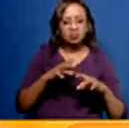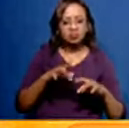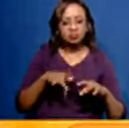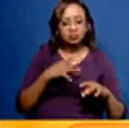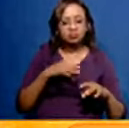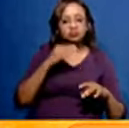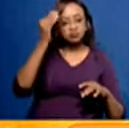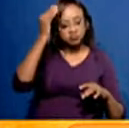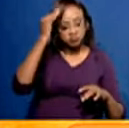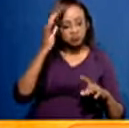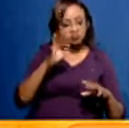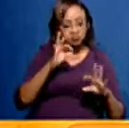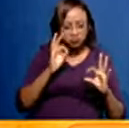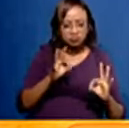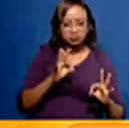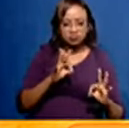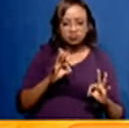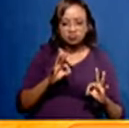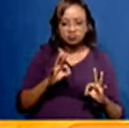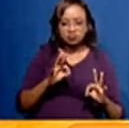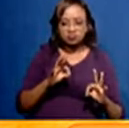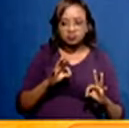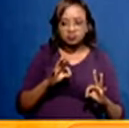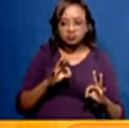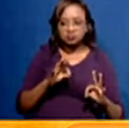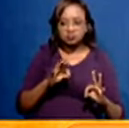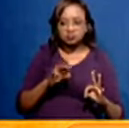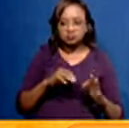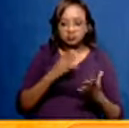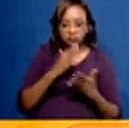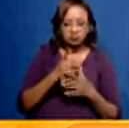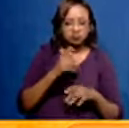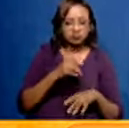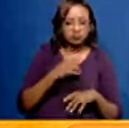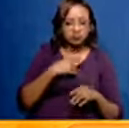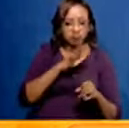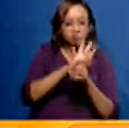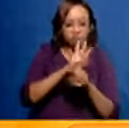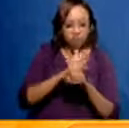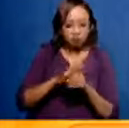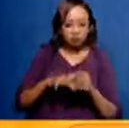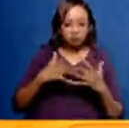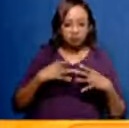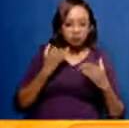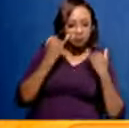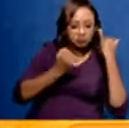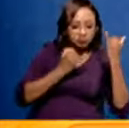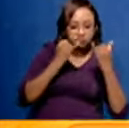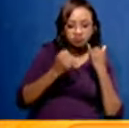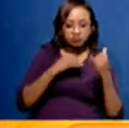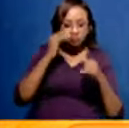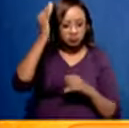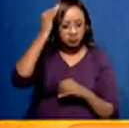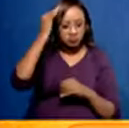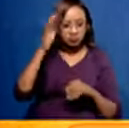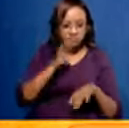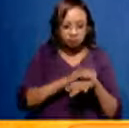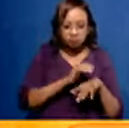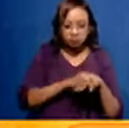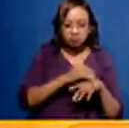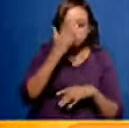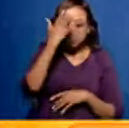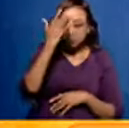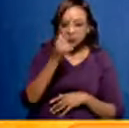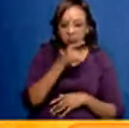And I would think, as an academic, it's actually a good thing there are so much, let's say, opposing views on things, because in this